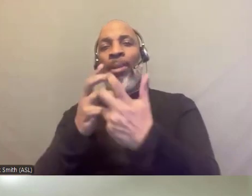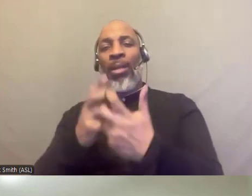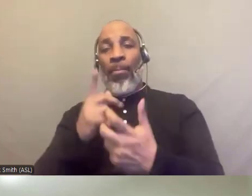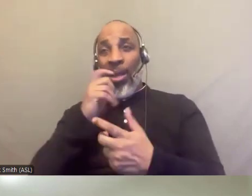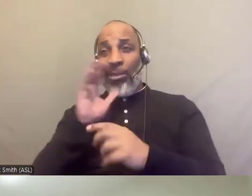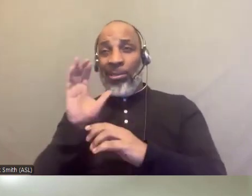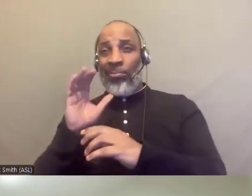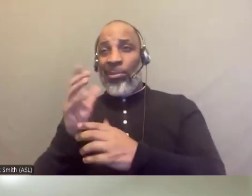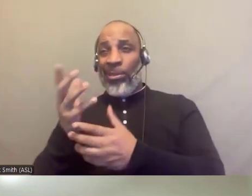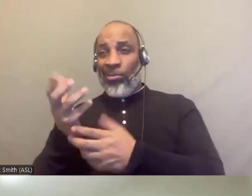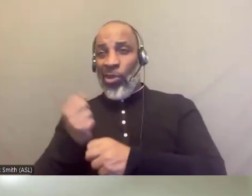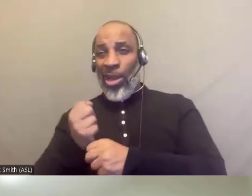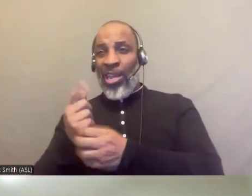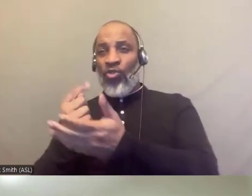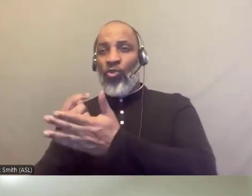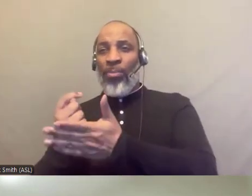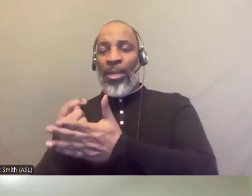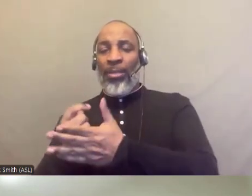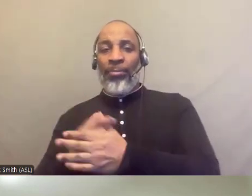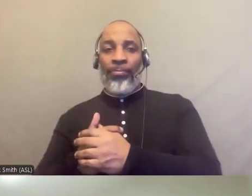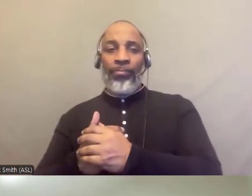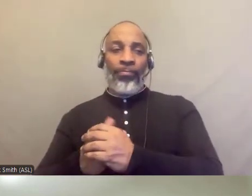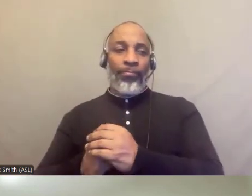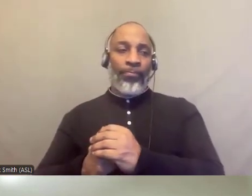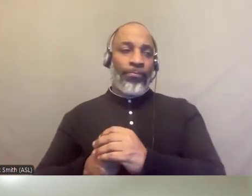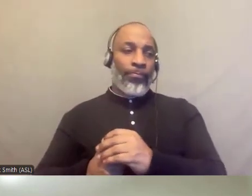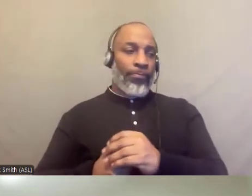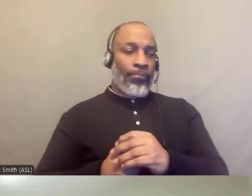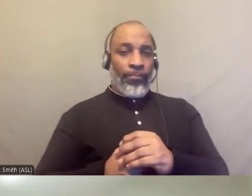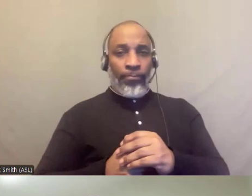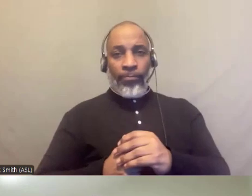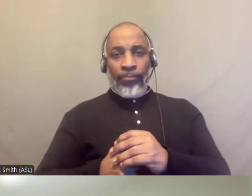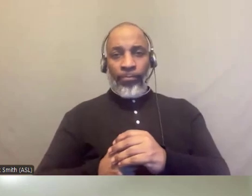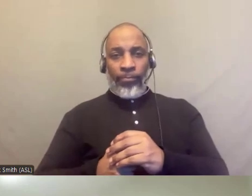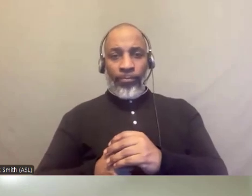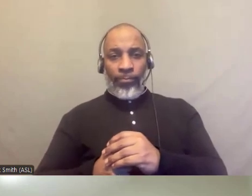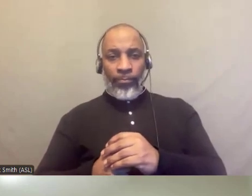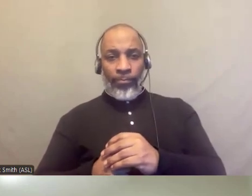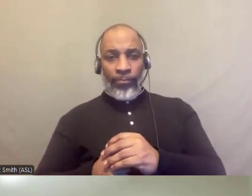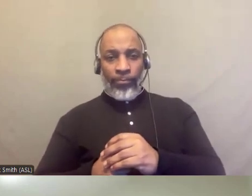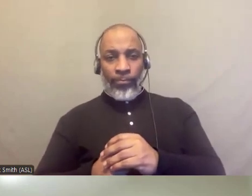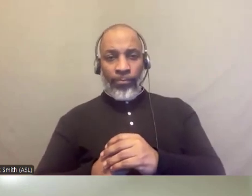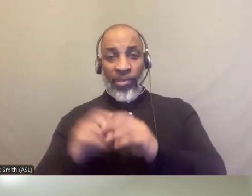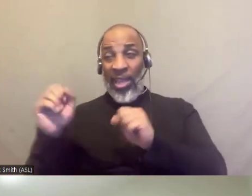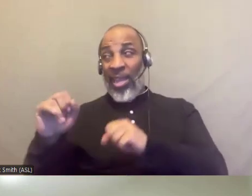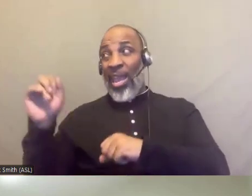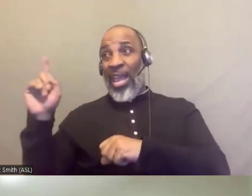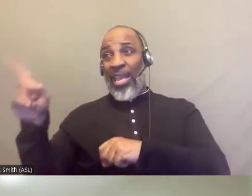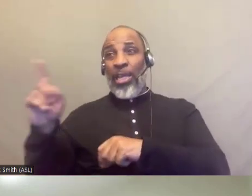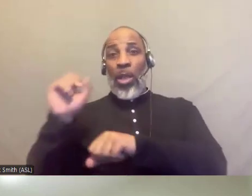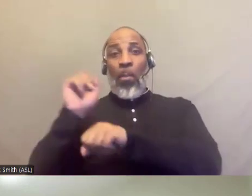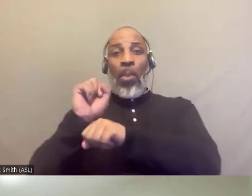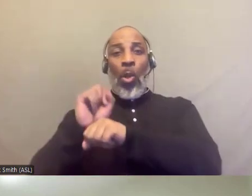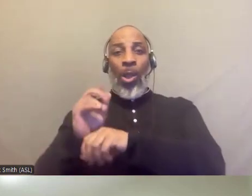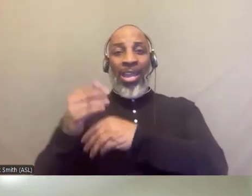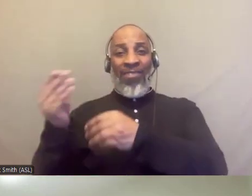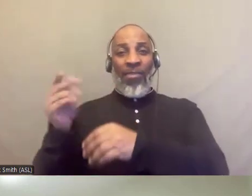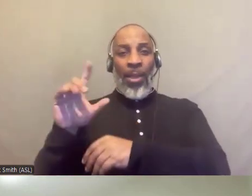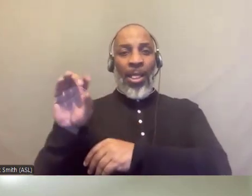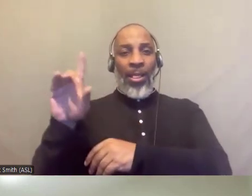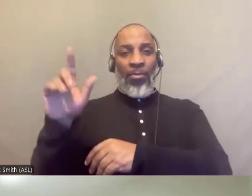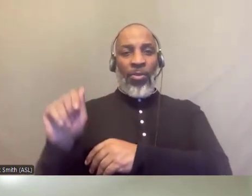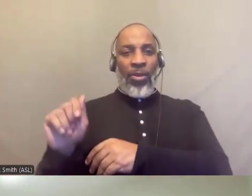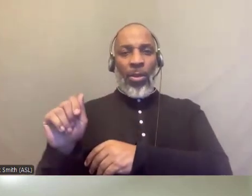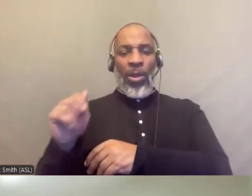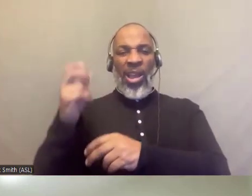treatment. Thanks. Next question is, can his employer claim that giving him a leave of absence would be